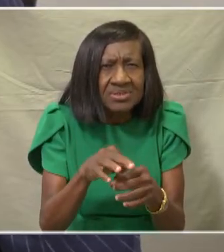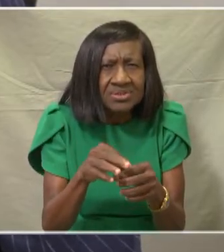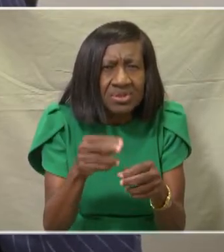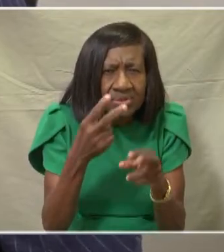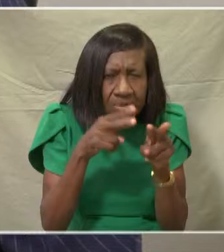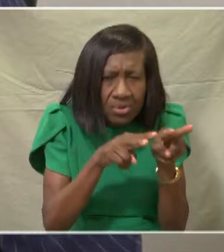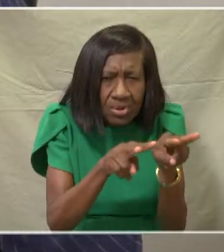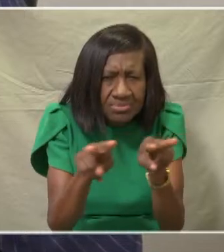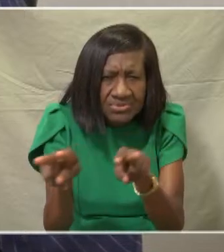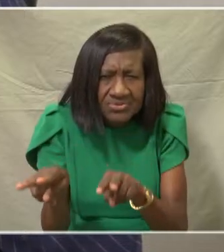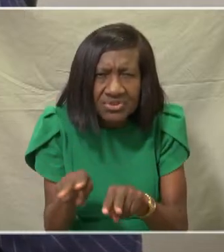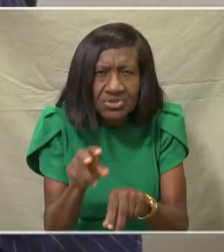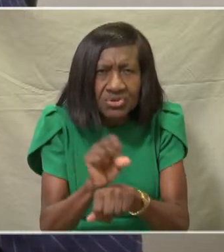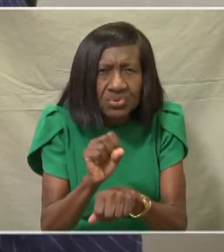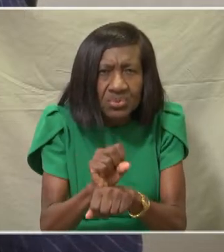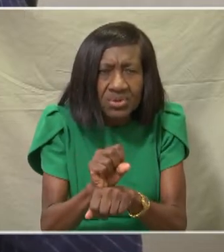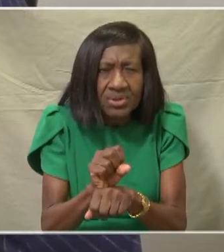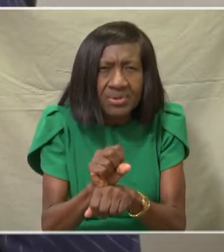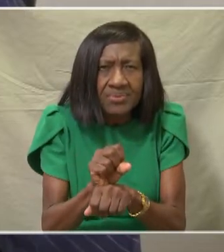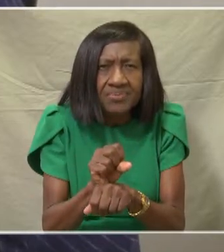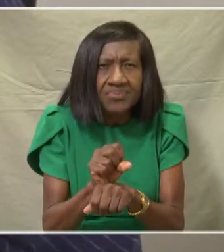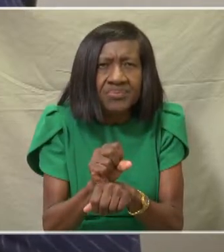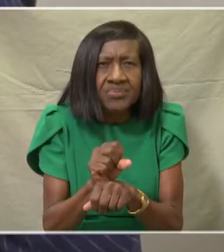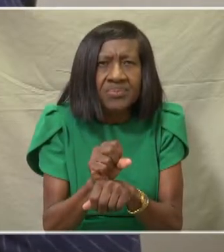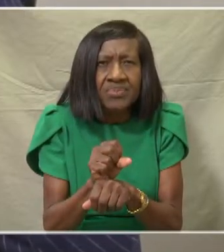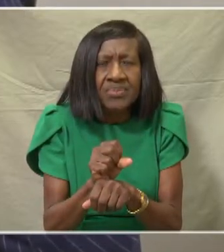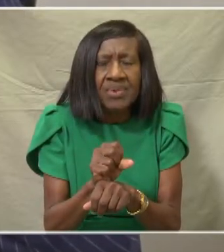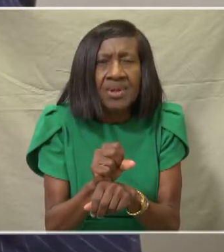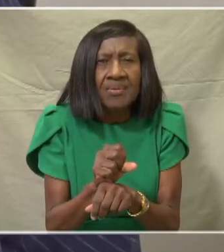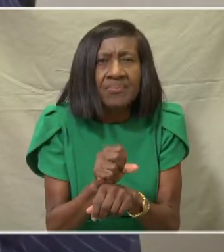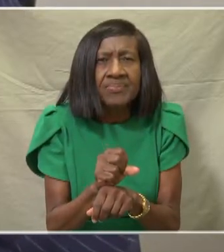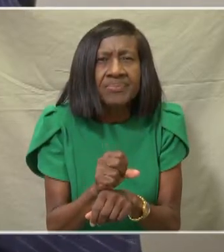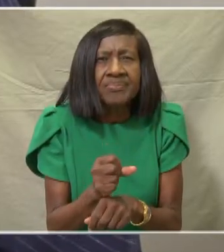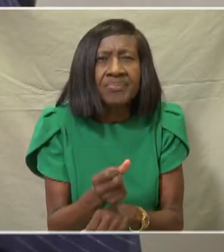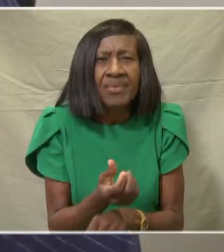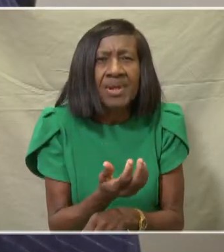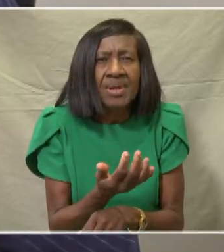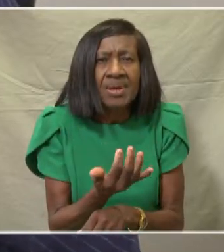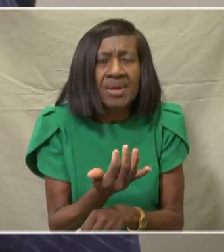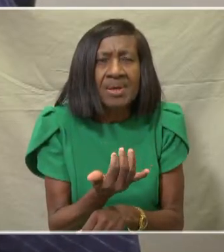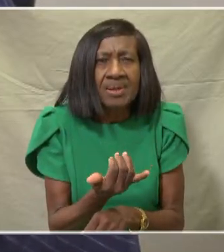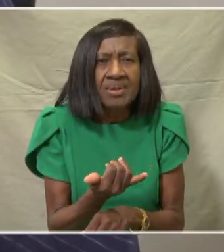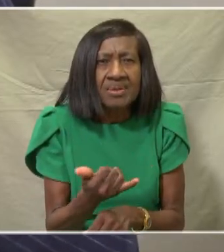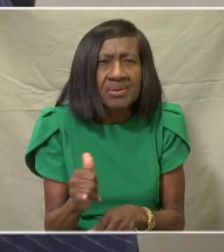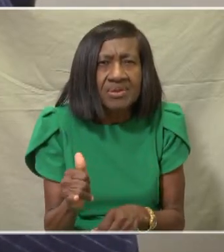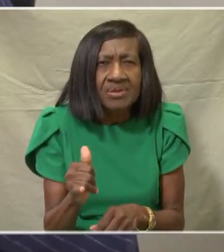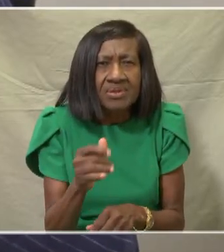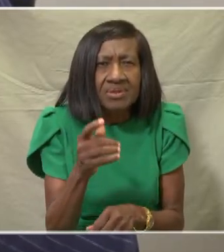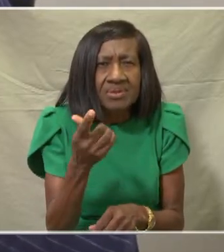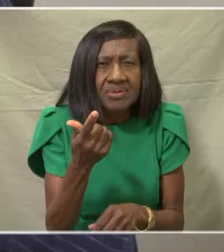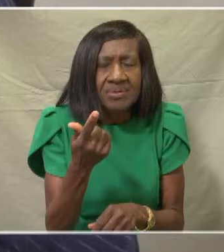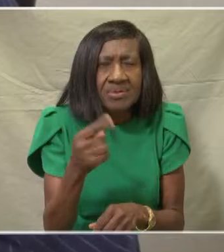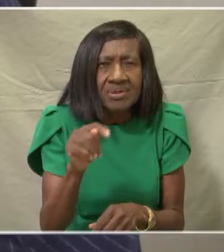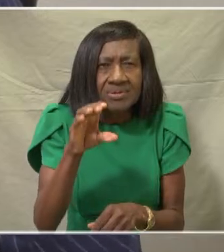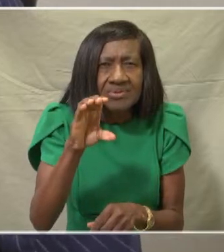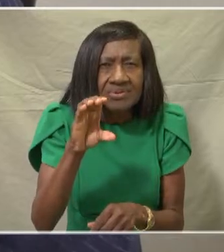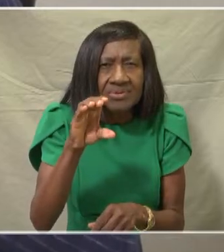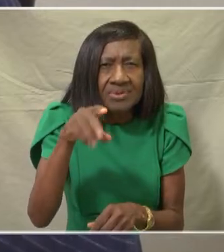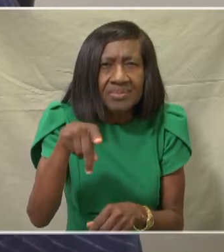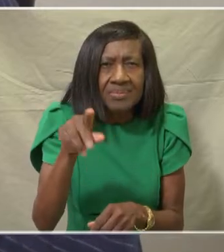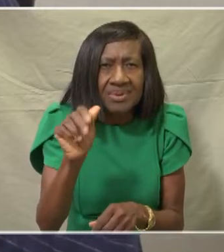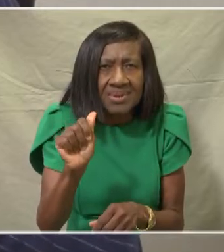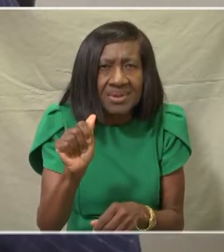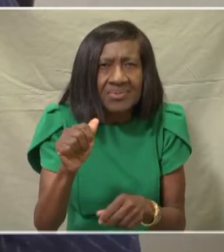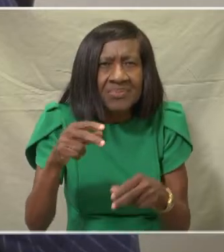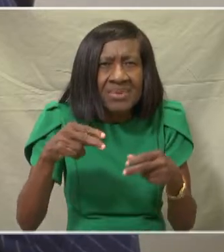missions around the world. So our approach is very specific. CPA BIMR has a